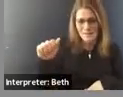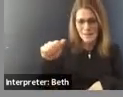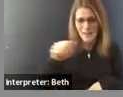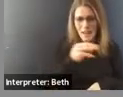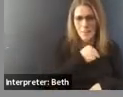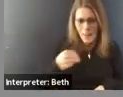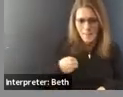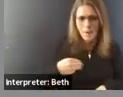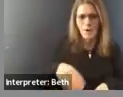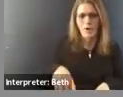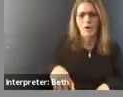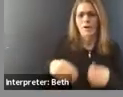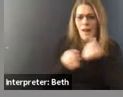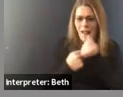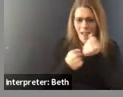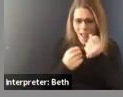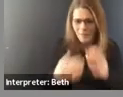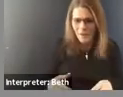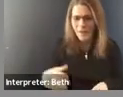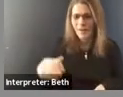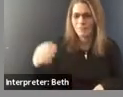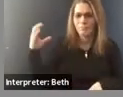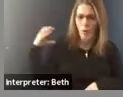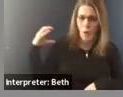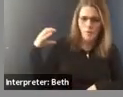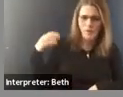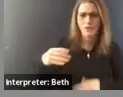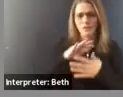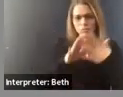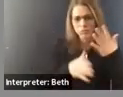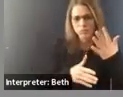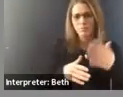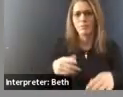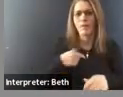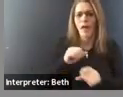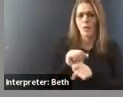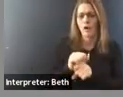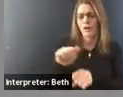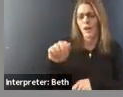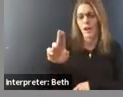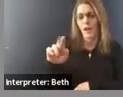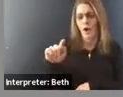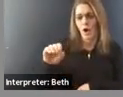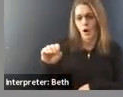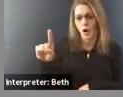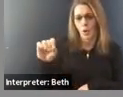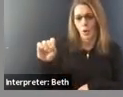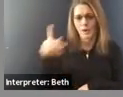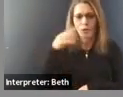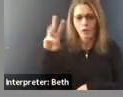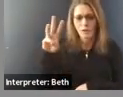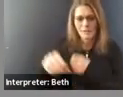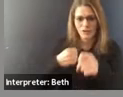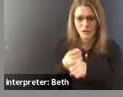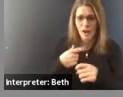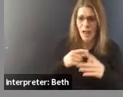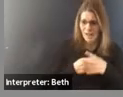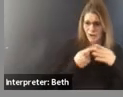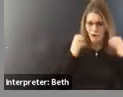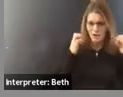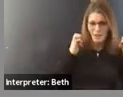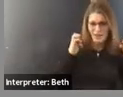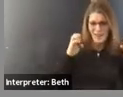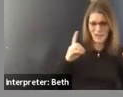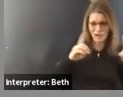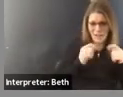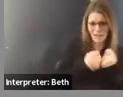started here on their education team for 4 years. I went out and helped colleges use